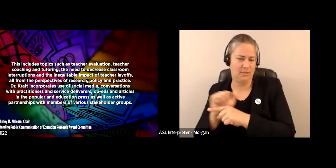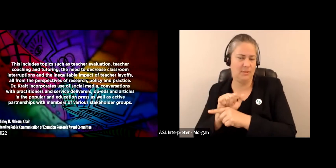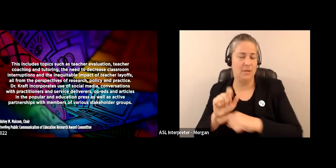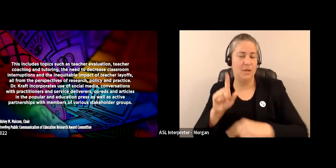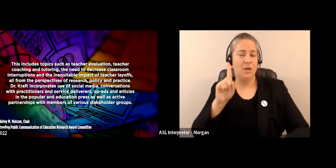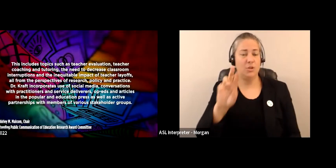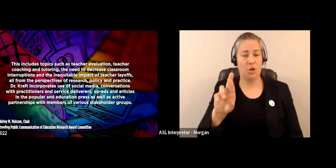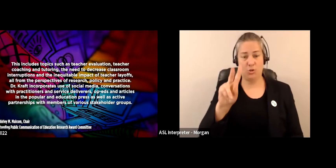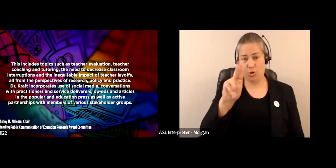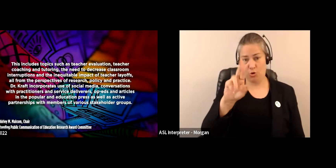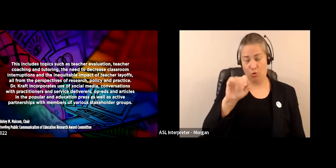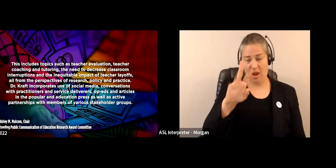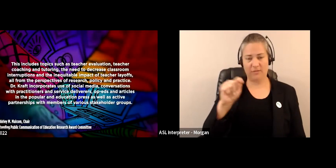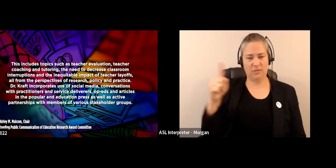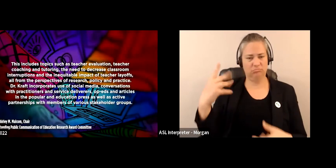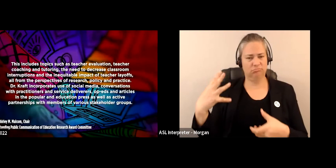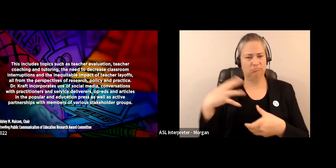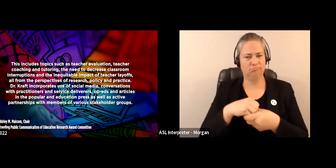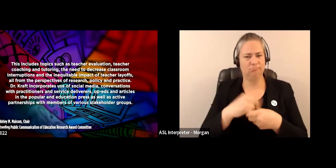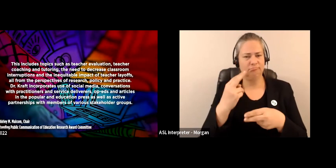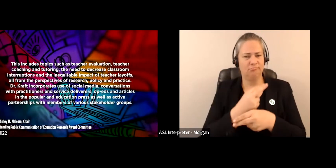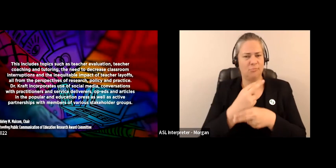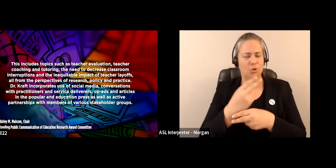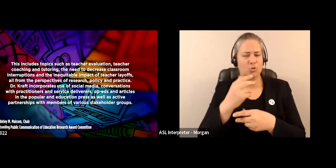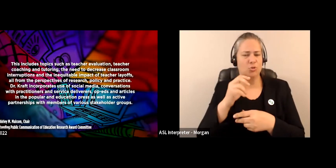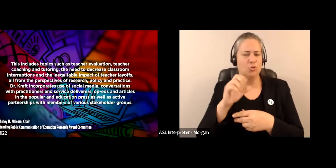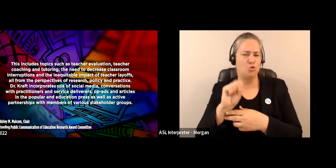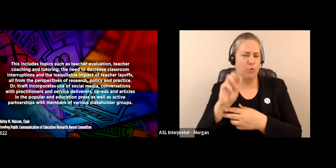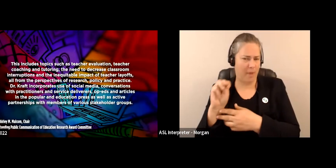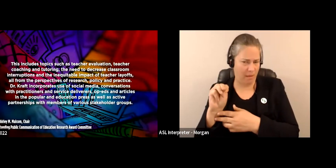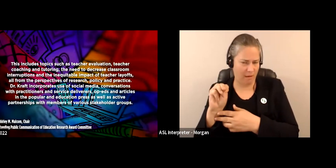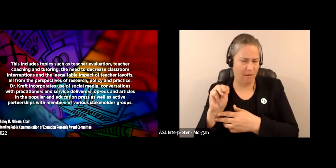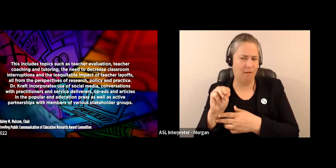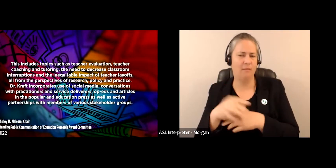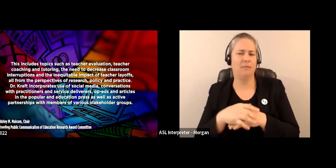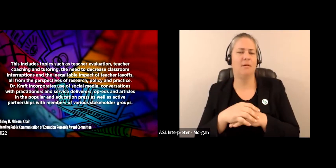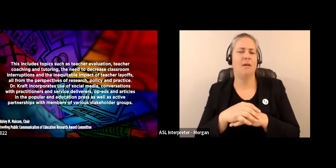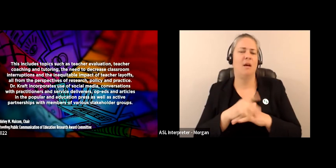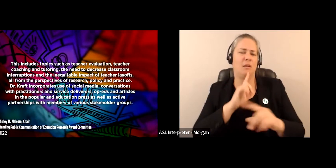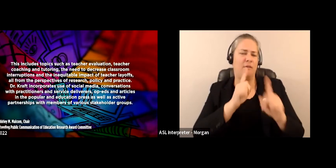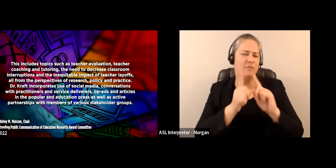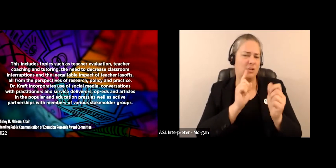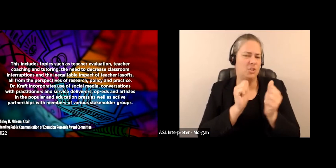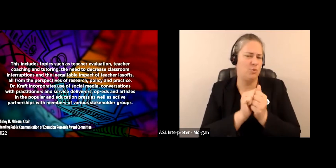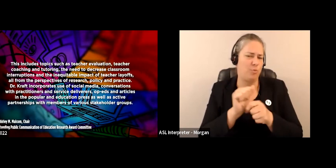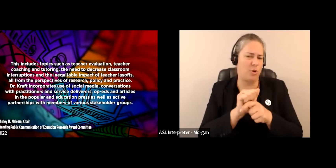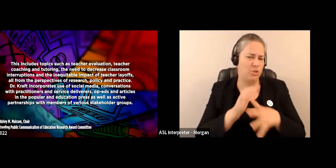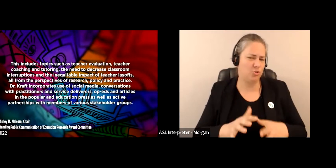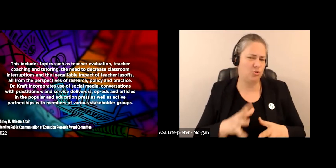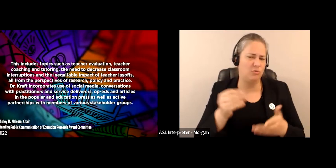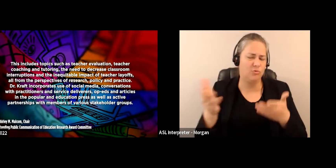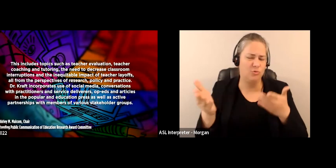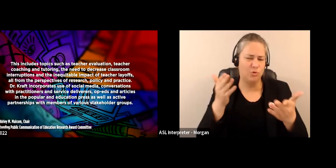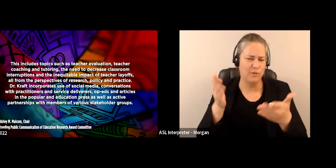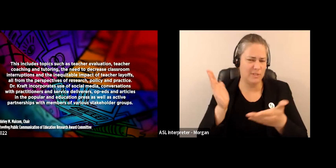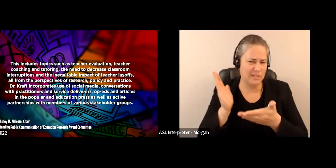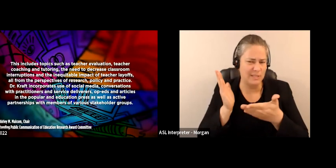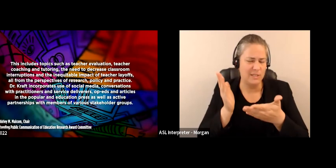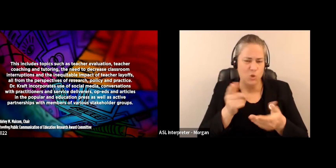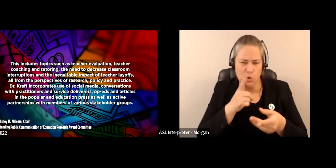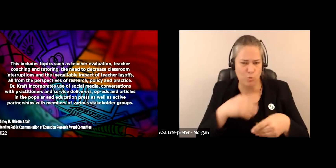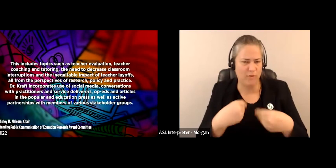Dr. Kraft incorporates use of social media, conversations with practitioners and service